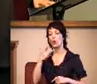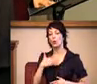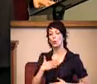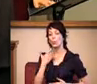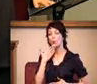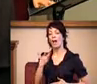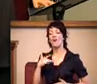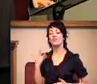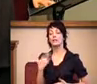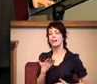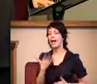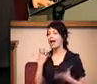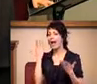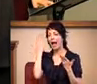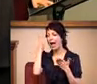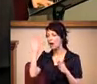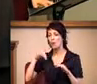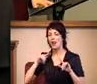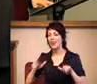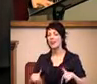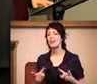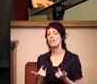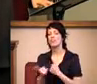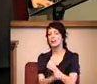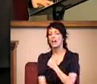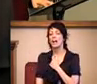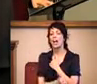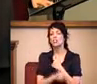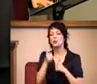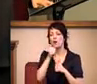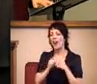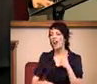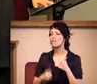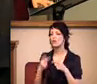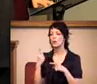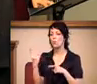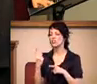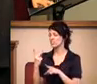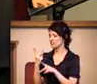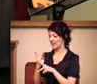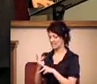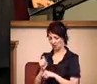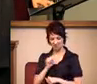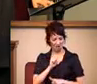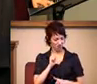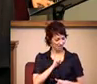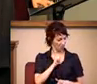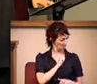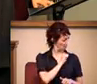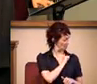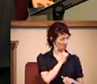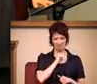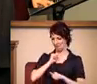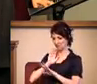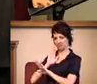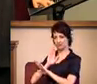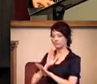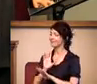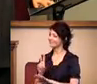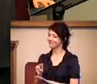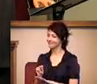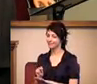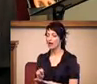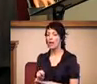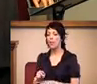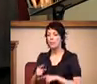every man, woman, and child is for themselves. That's an awful existence. And I think the cries of pain we hear from the movement are